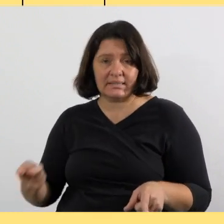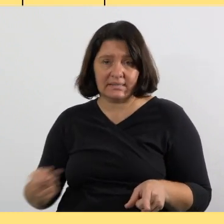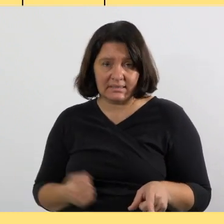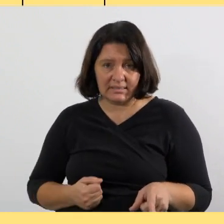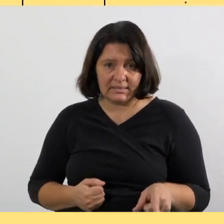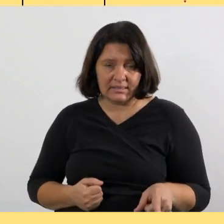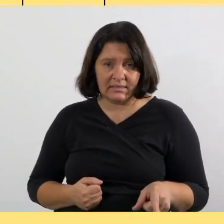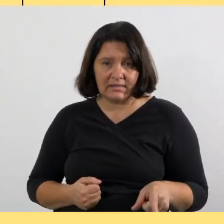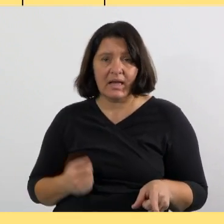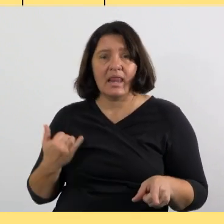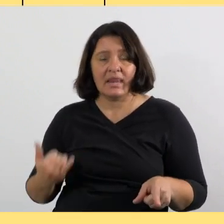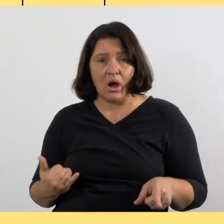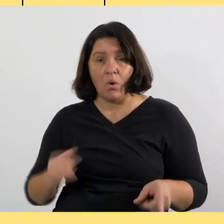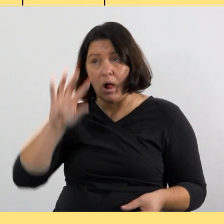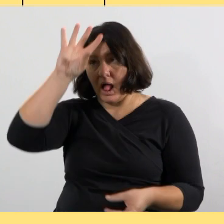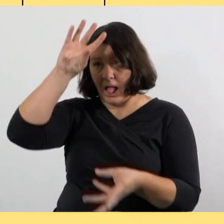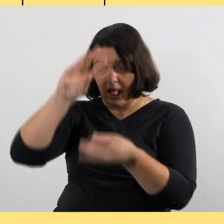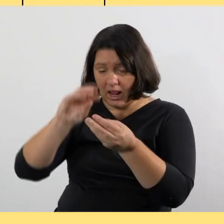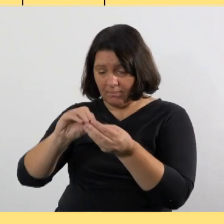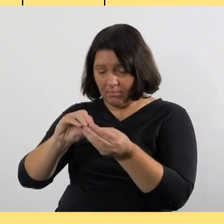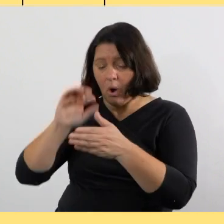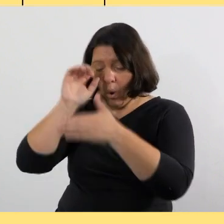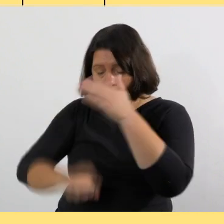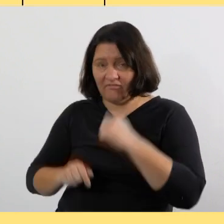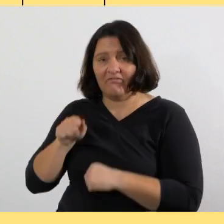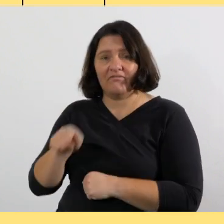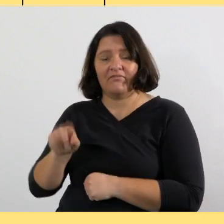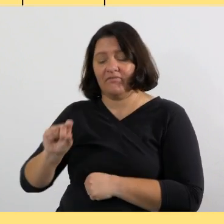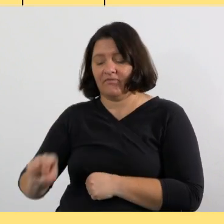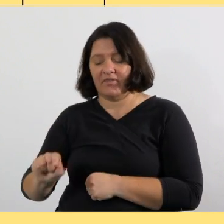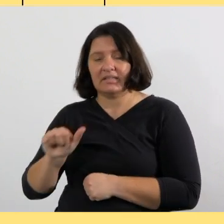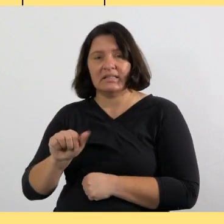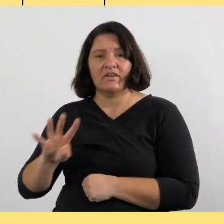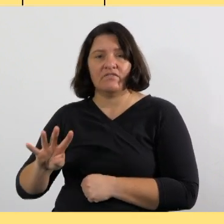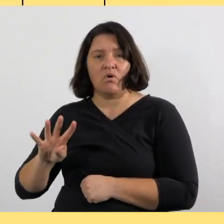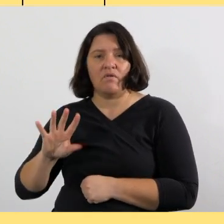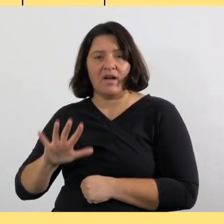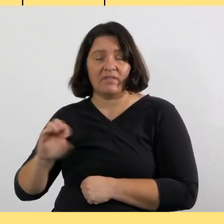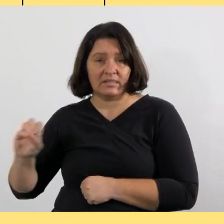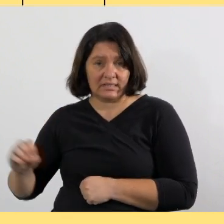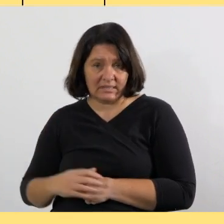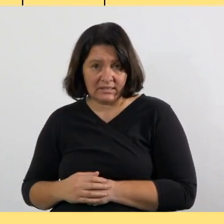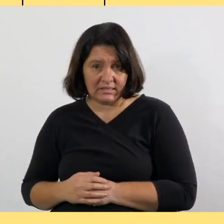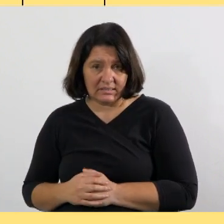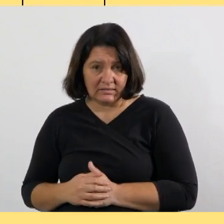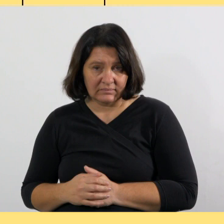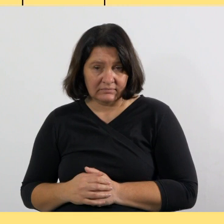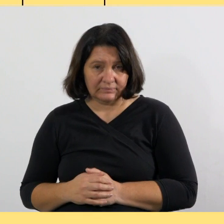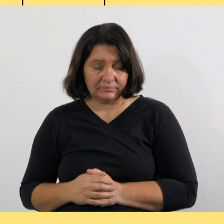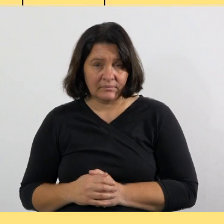credit side as well. Then I'll totalize these amounts, that is your